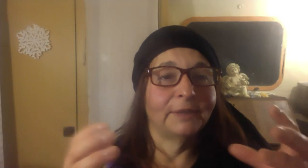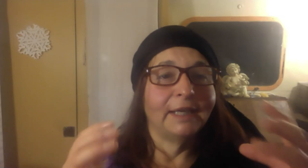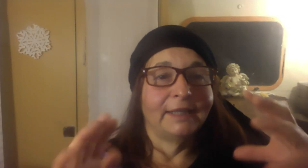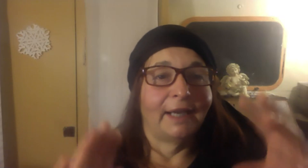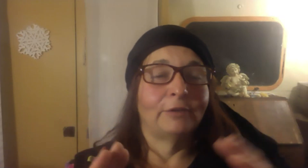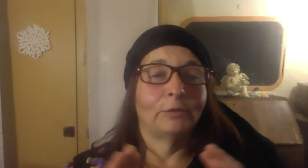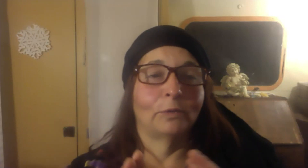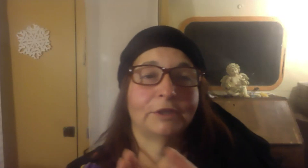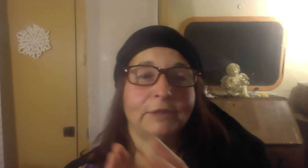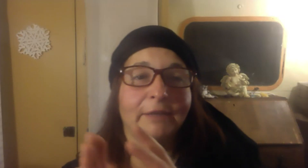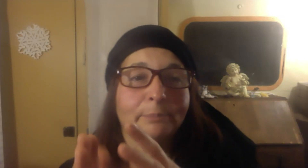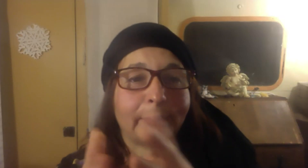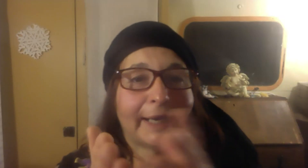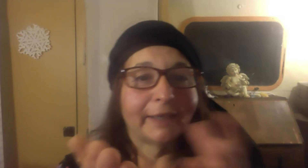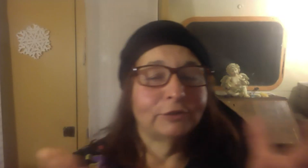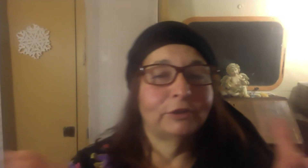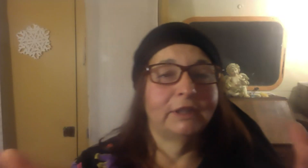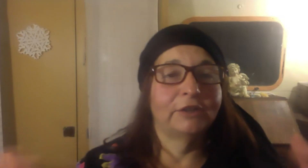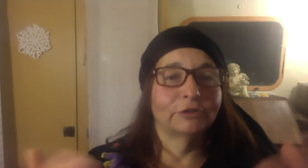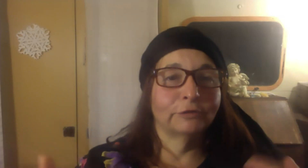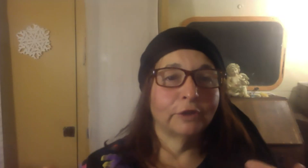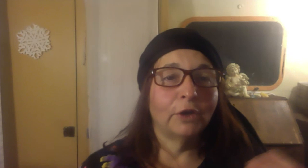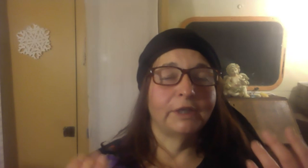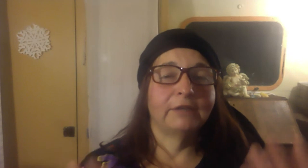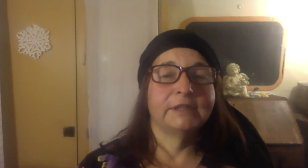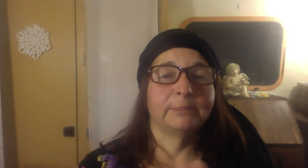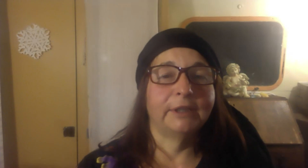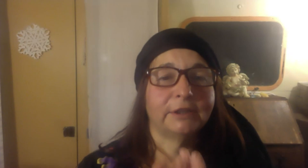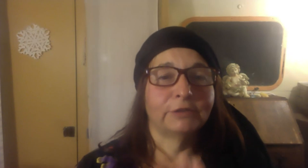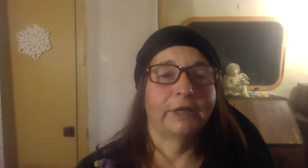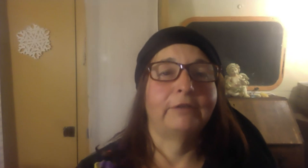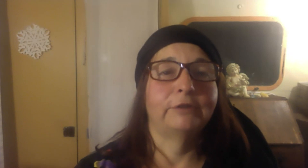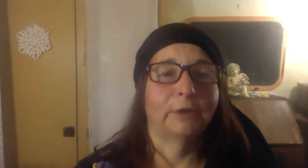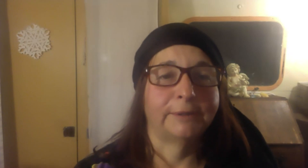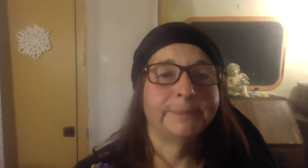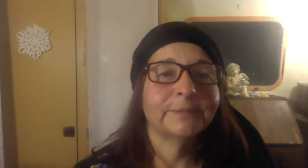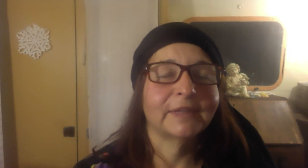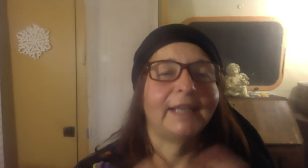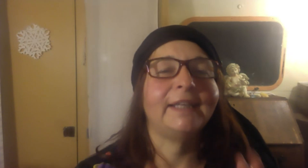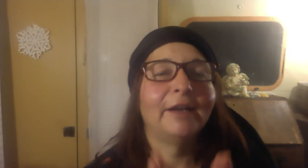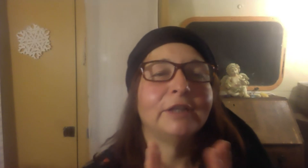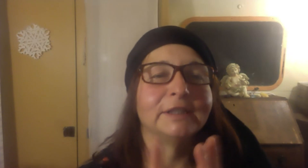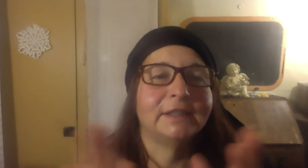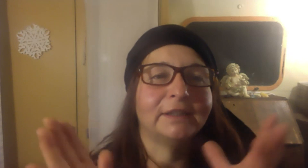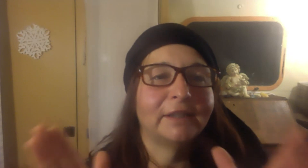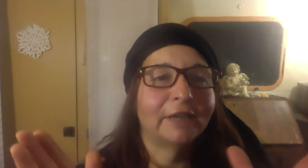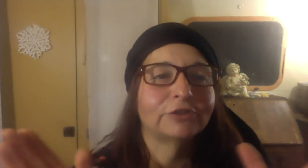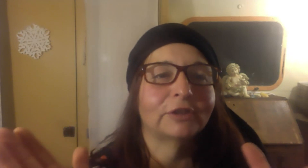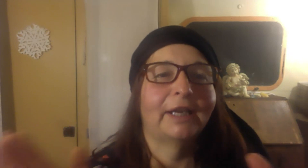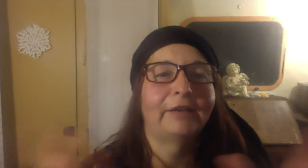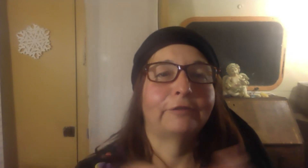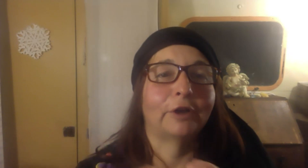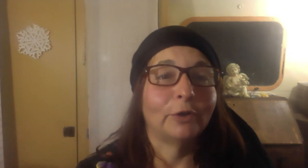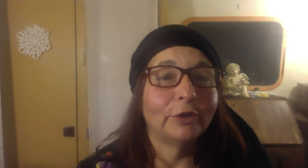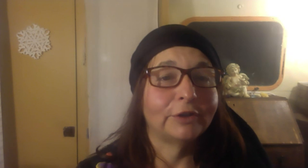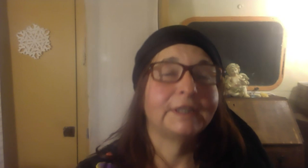system, that once we get back into the natural flow, there is abundance for everyone. And that is the natural